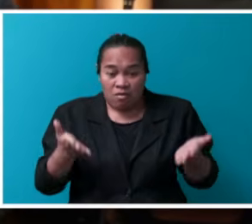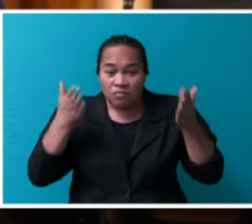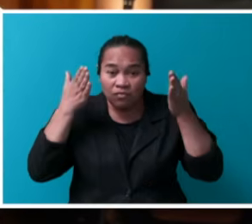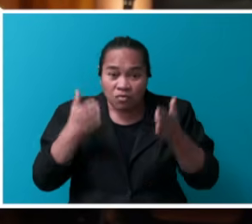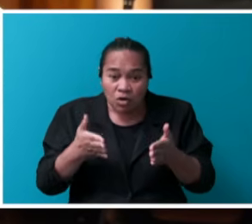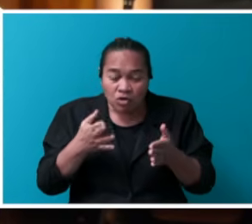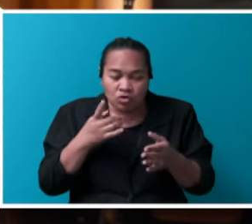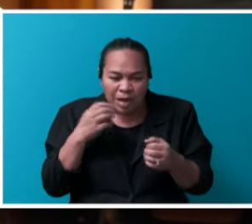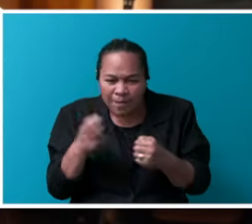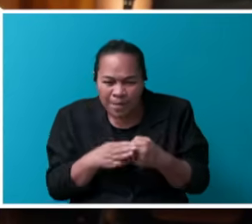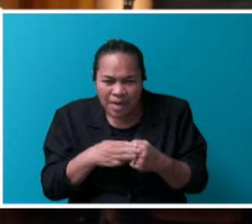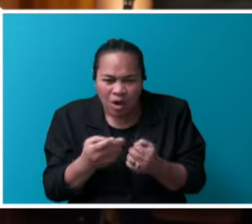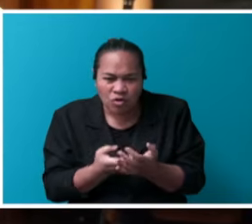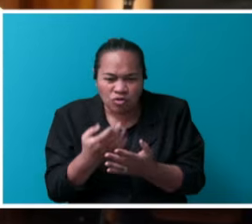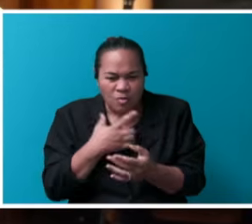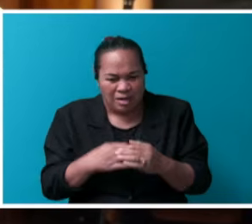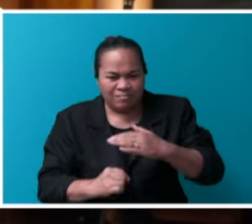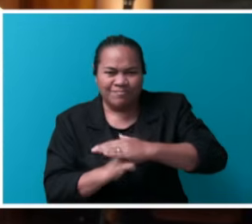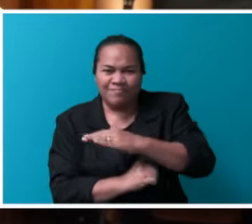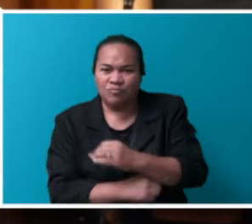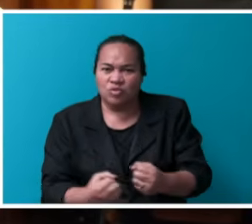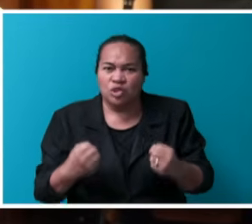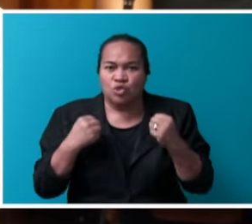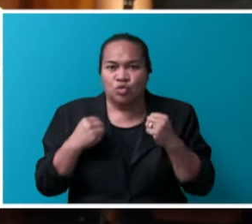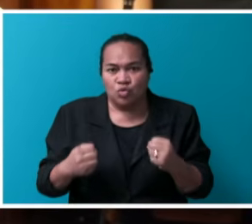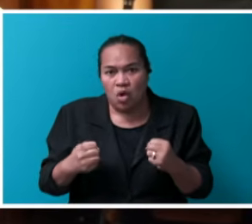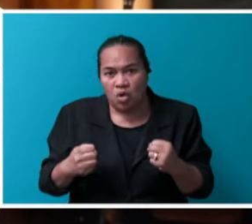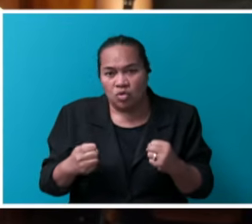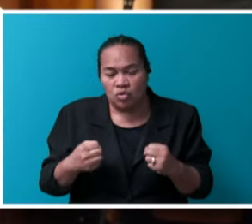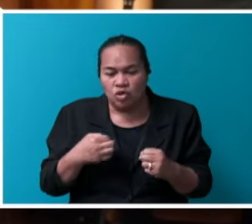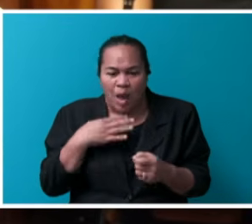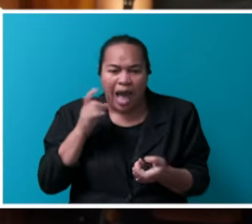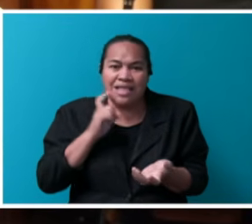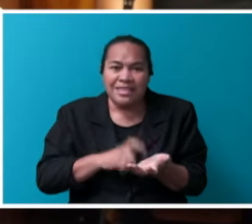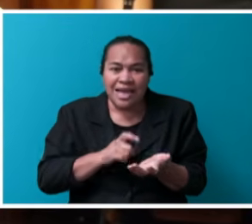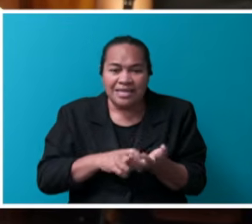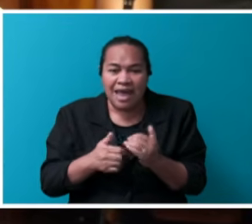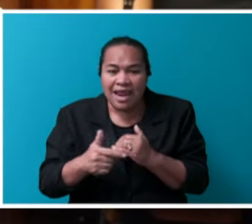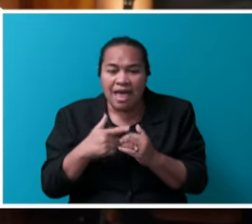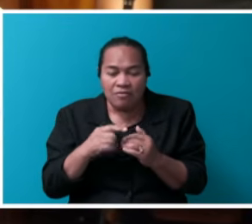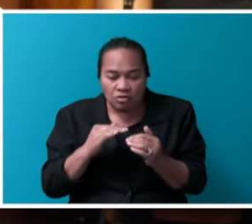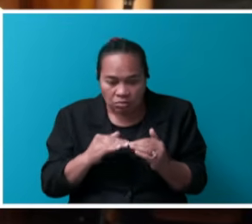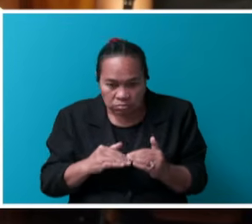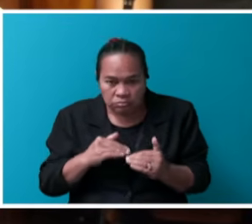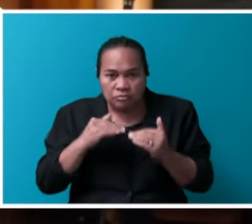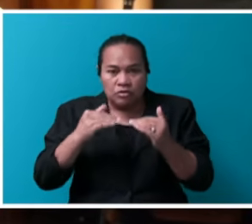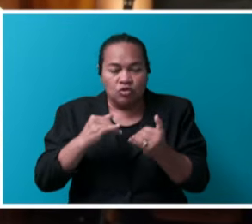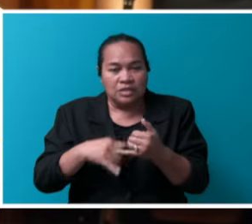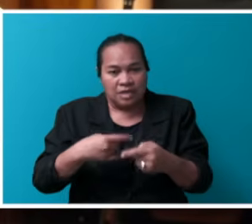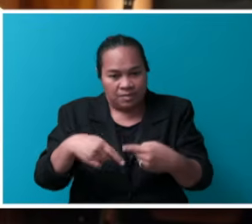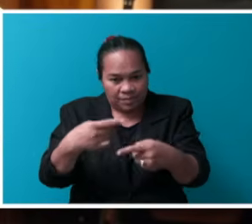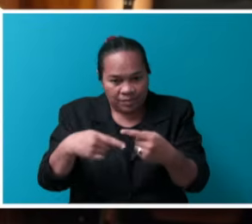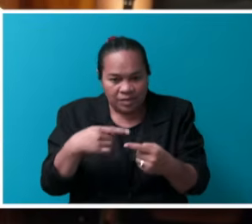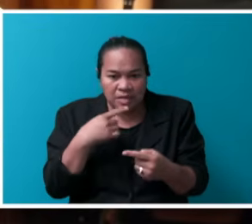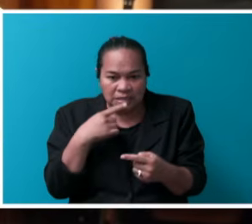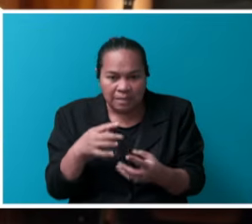economy and putting it on a stronger foundation, bringing back our debt levels to a path of sustainability, creating decent and